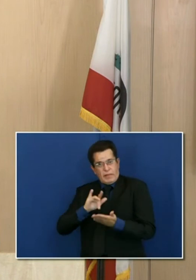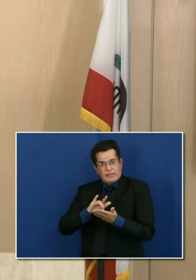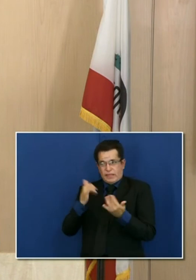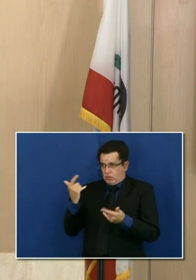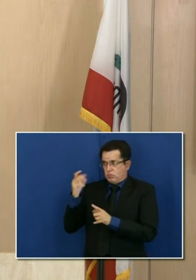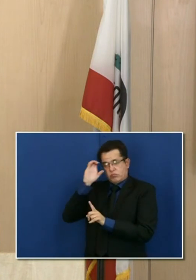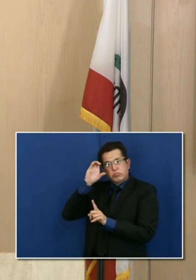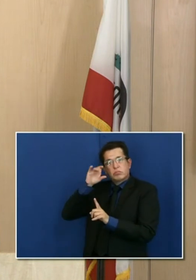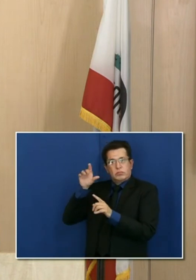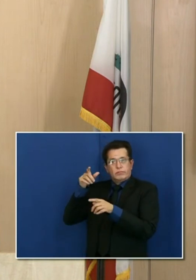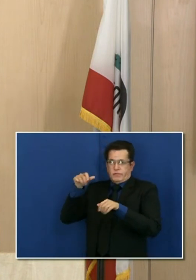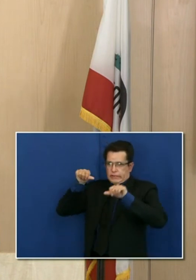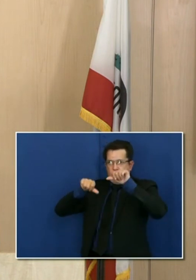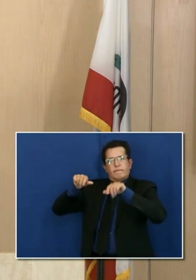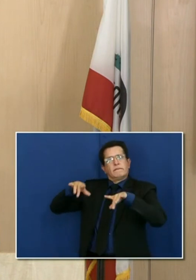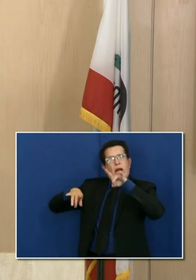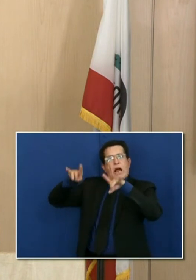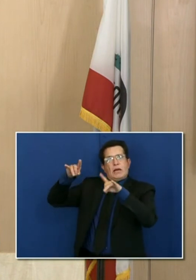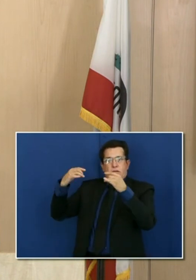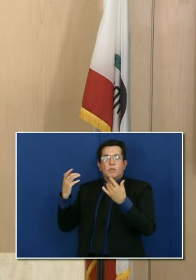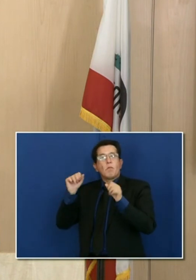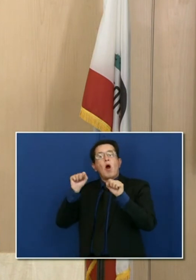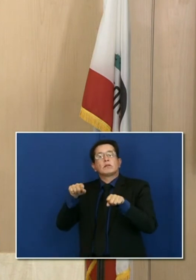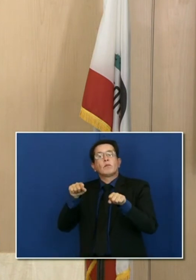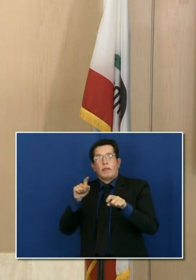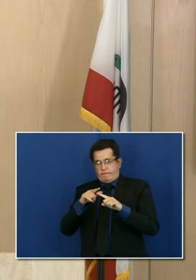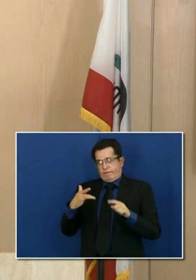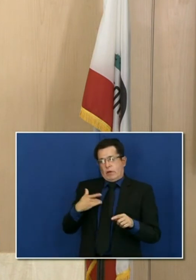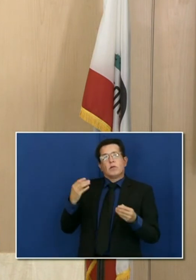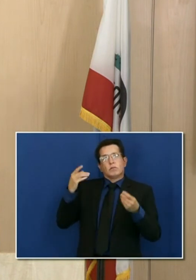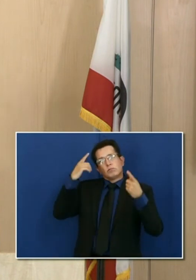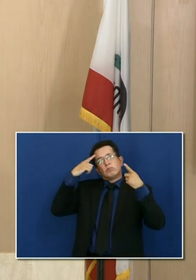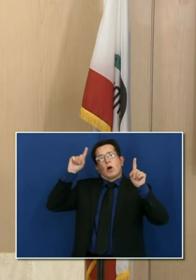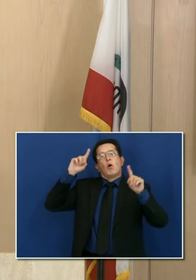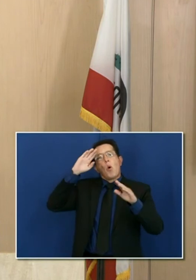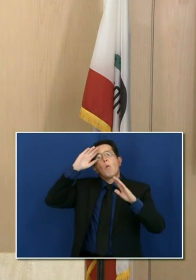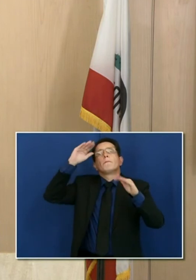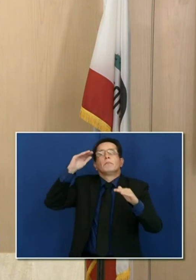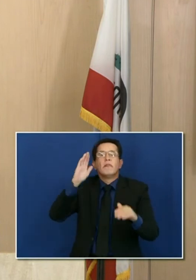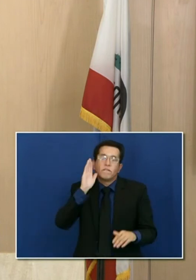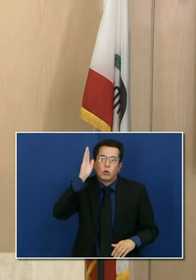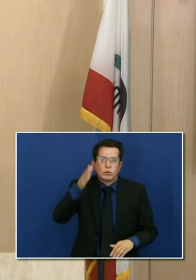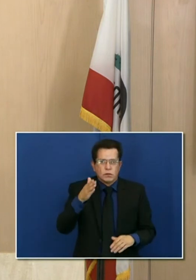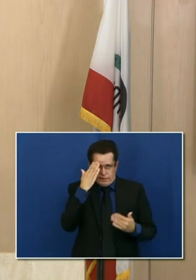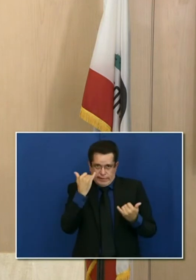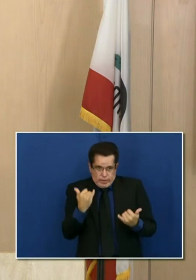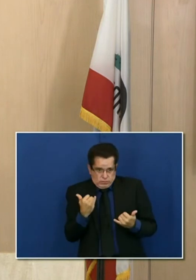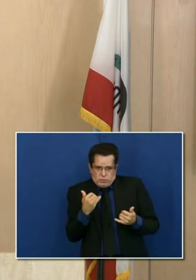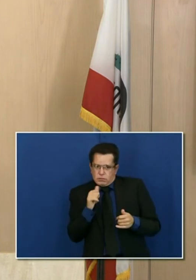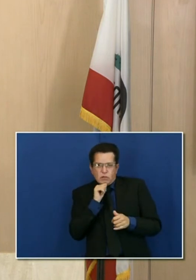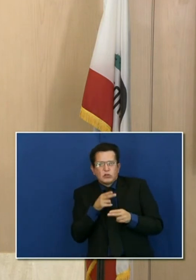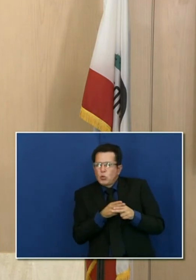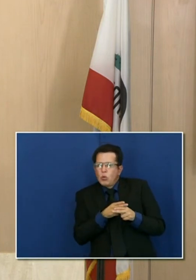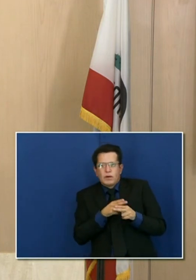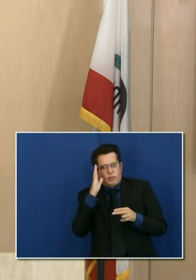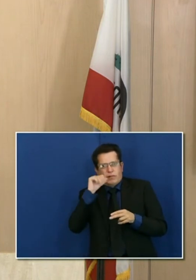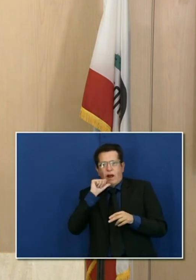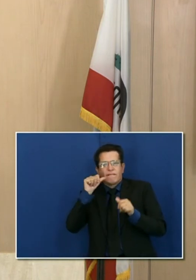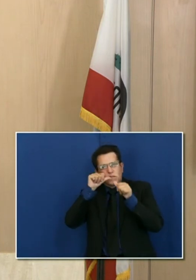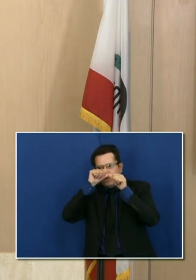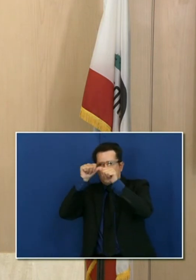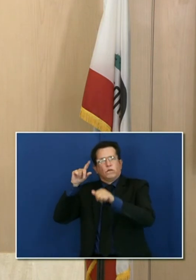production. That does not help us today, but it does give us a sense as a community that what we're going through right now will not last forever.